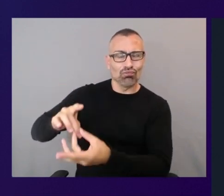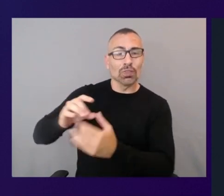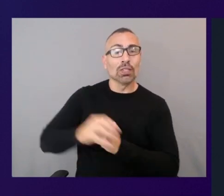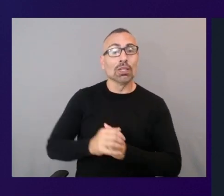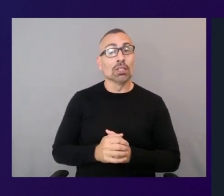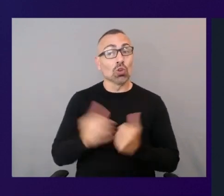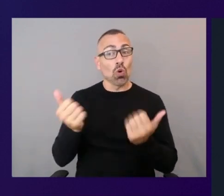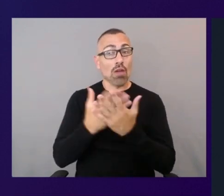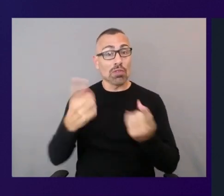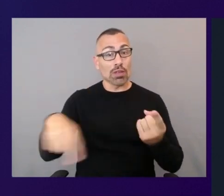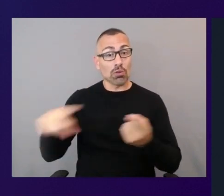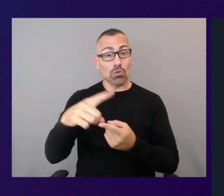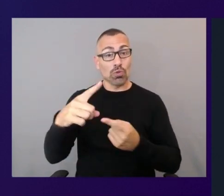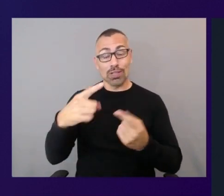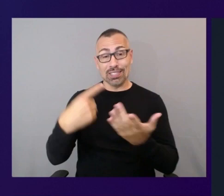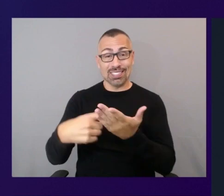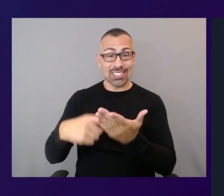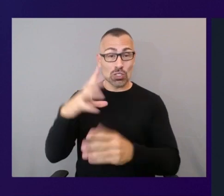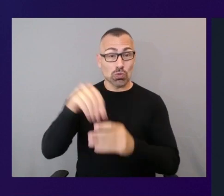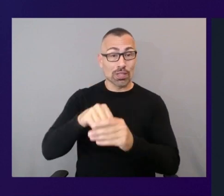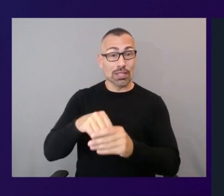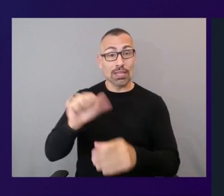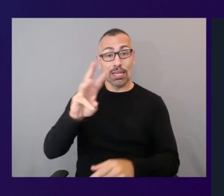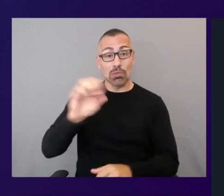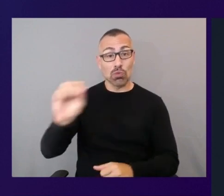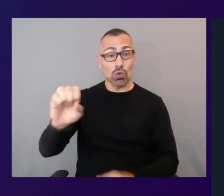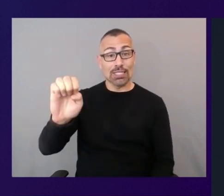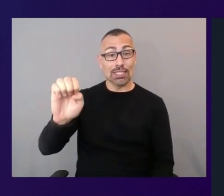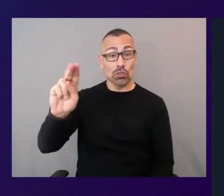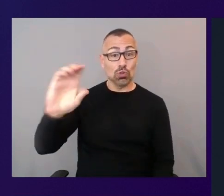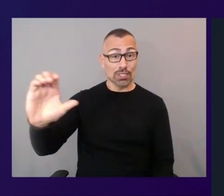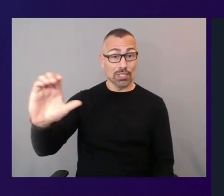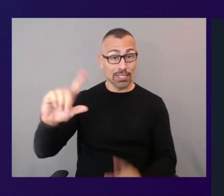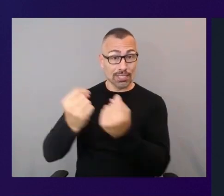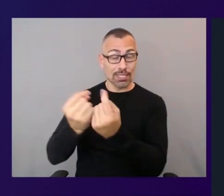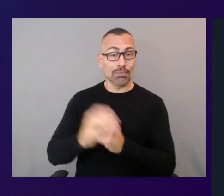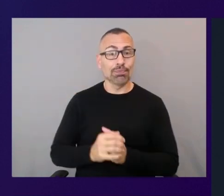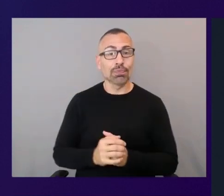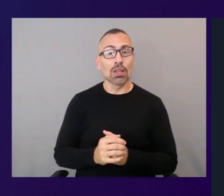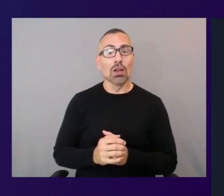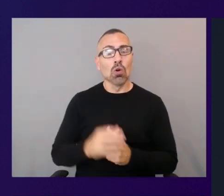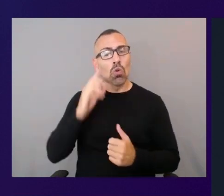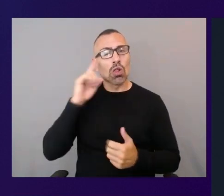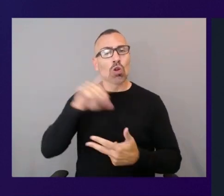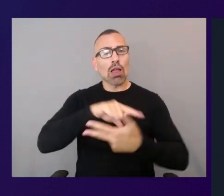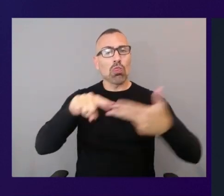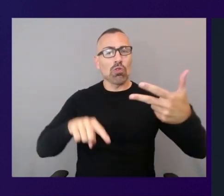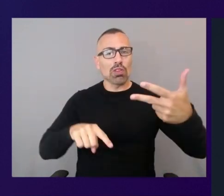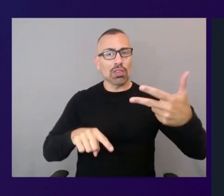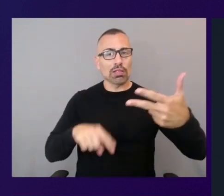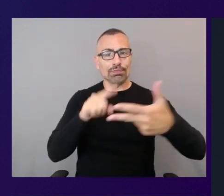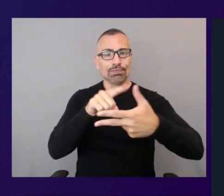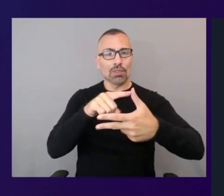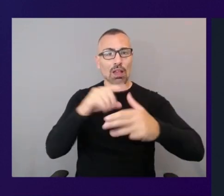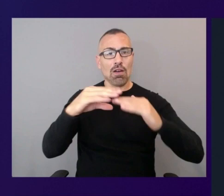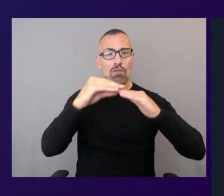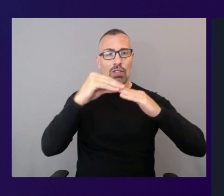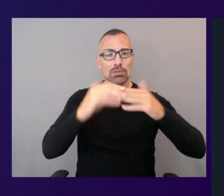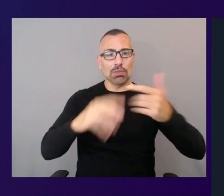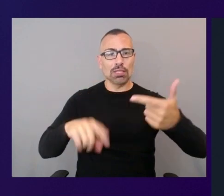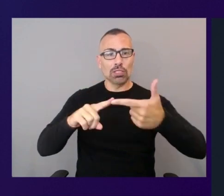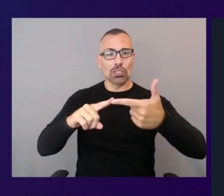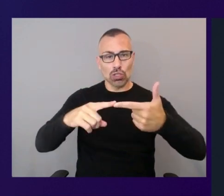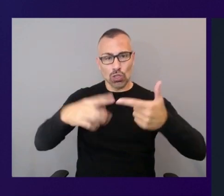here in AWS are flexibility, choice, and customer experience. And we talk a lot about how Amazon